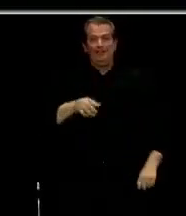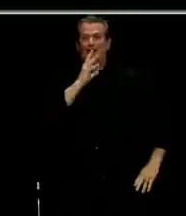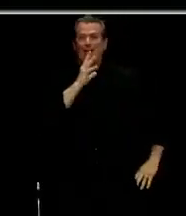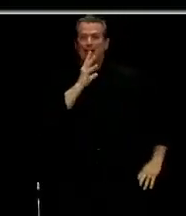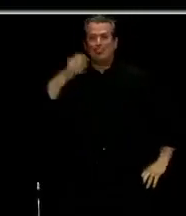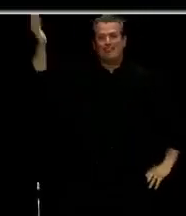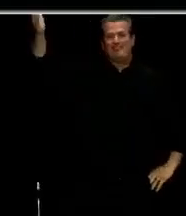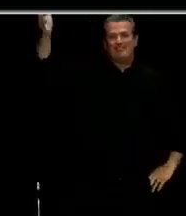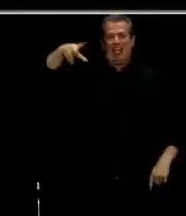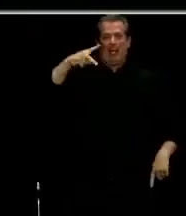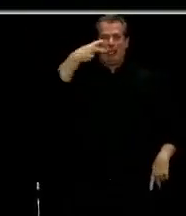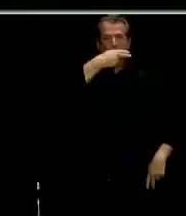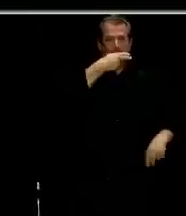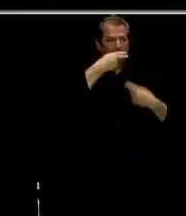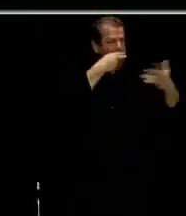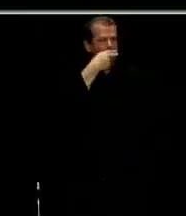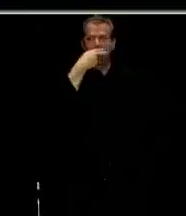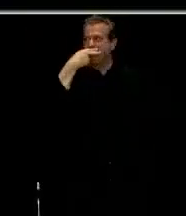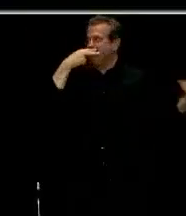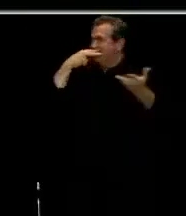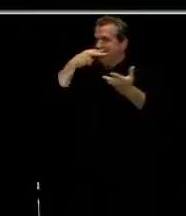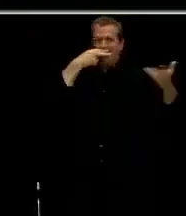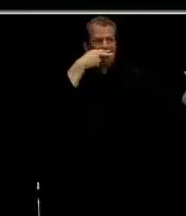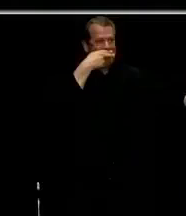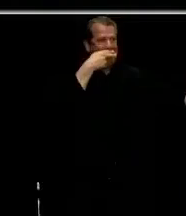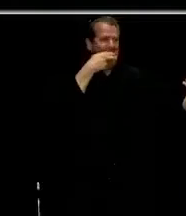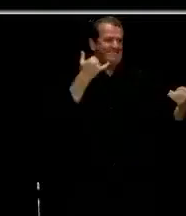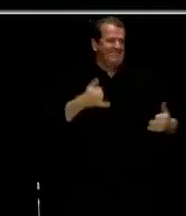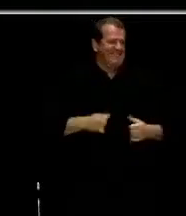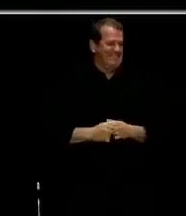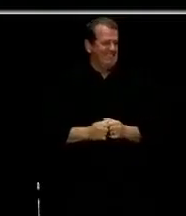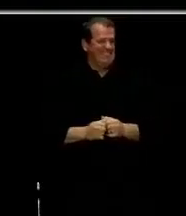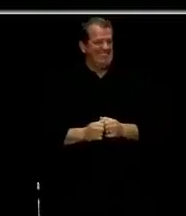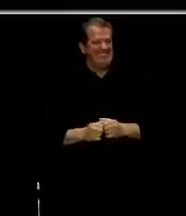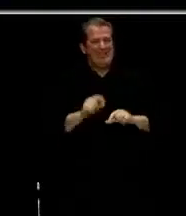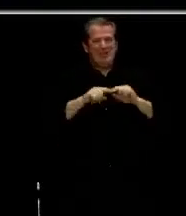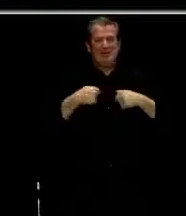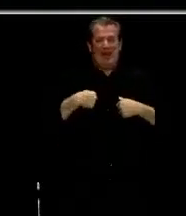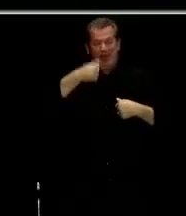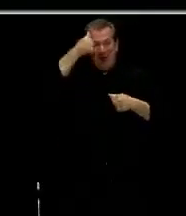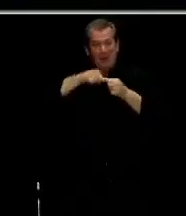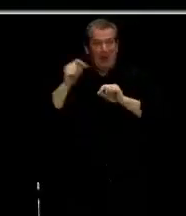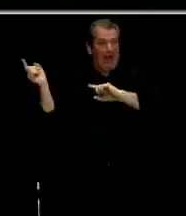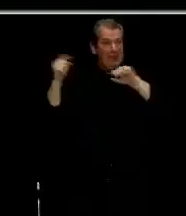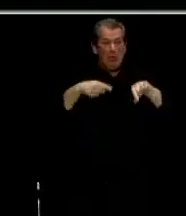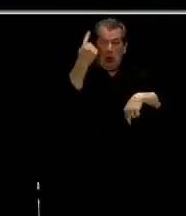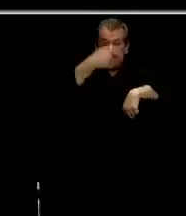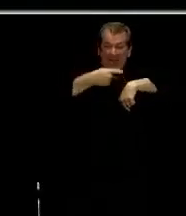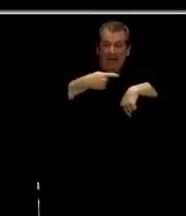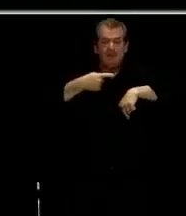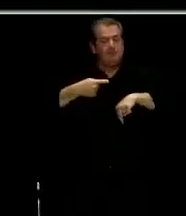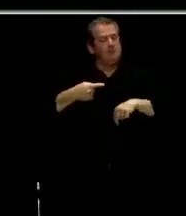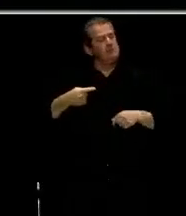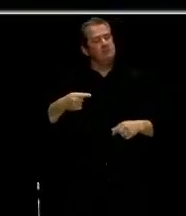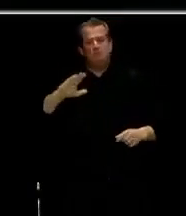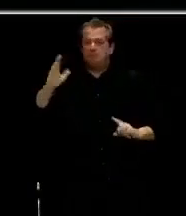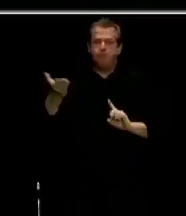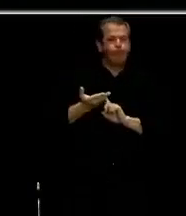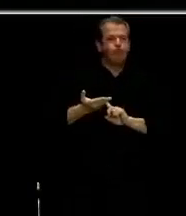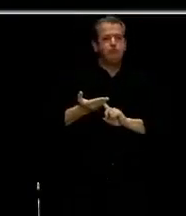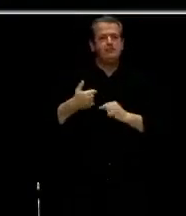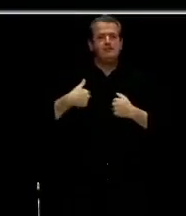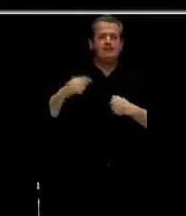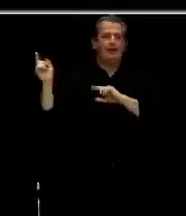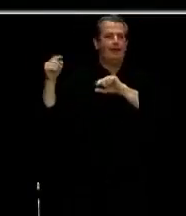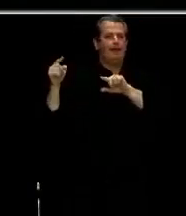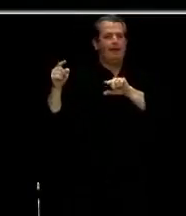too long. All of a sudden, my mic would just stop. But I was sold, absolutely sold, because I understood the